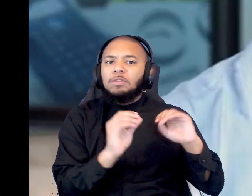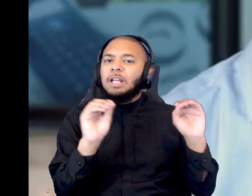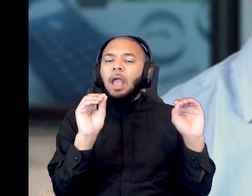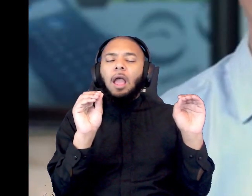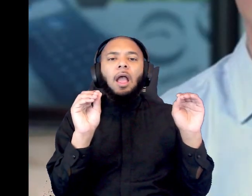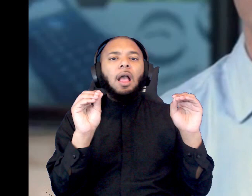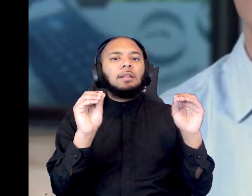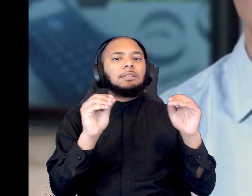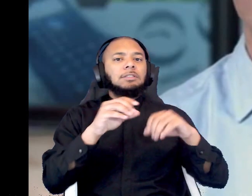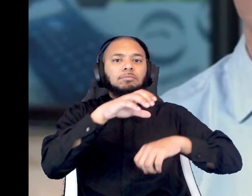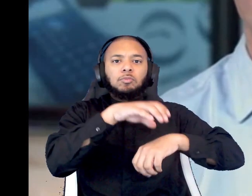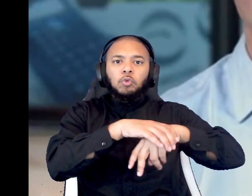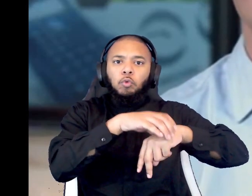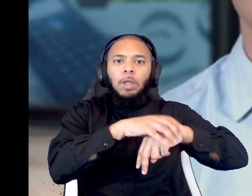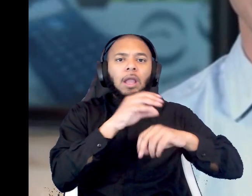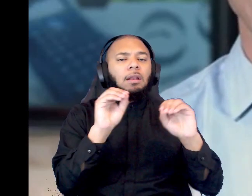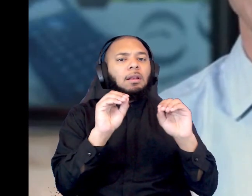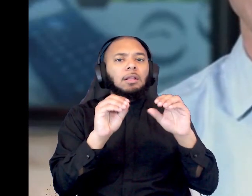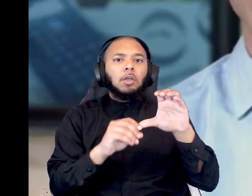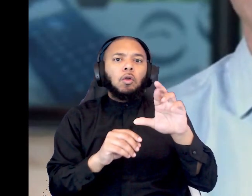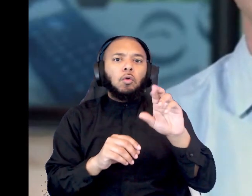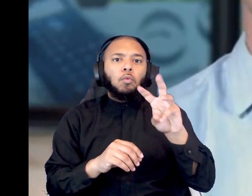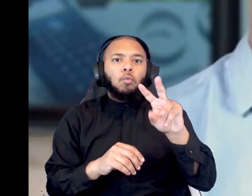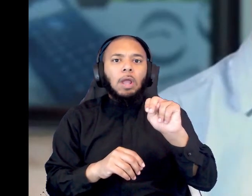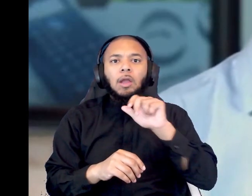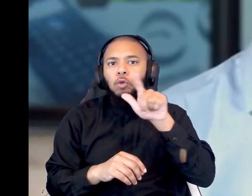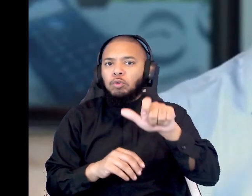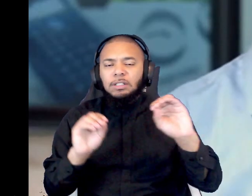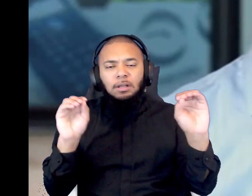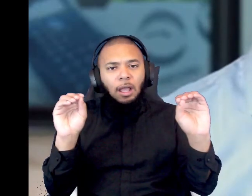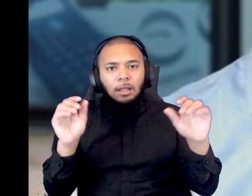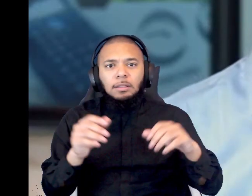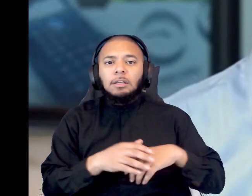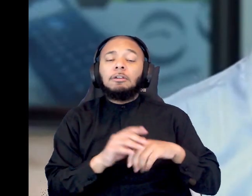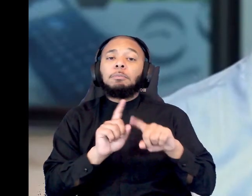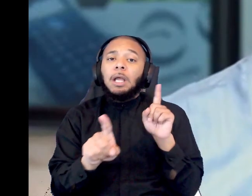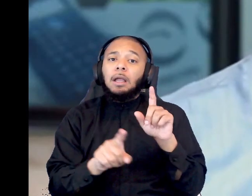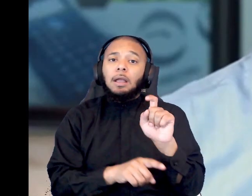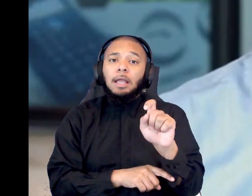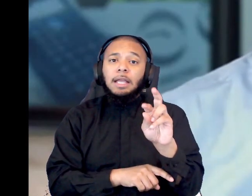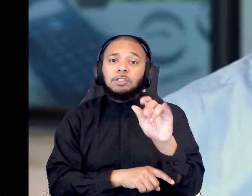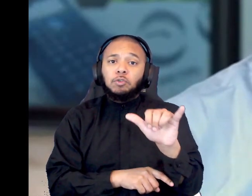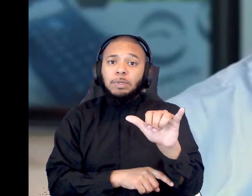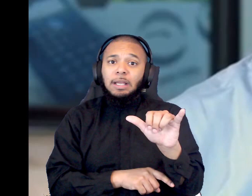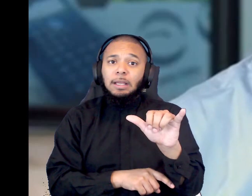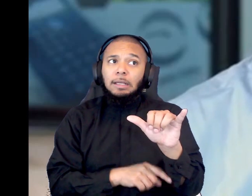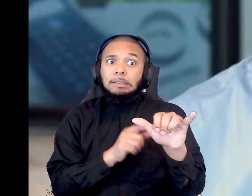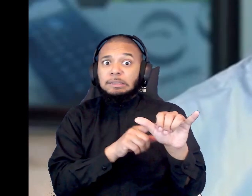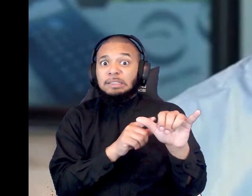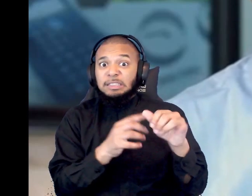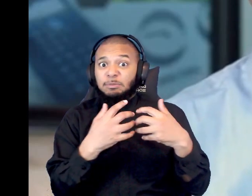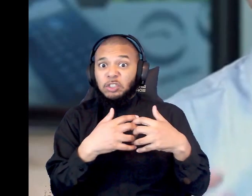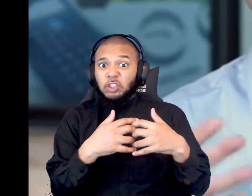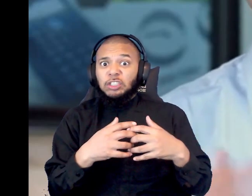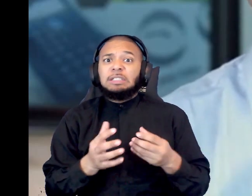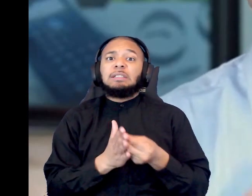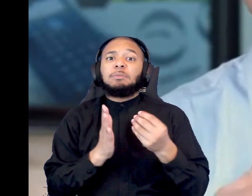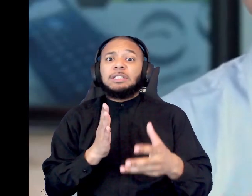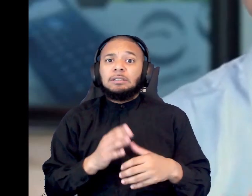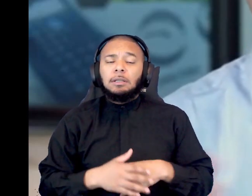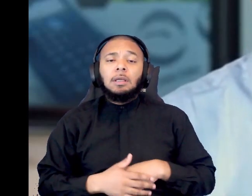but because of the x-rays, which is on expensive machinery, and the time of the dentist and